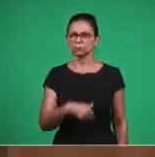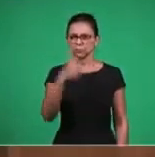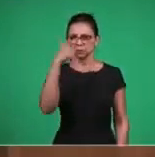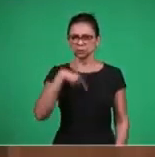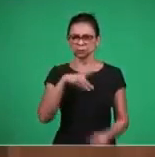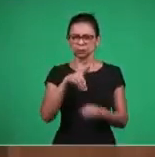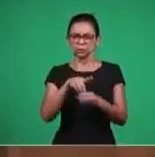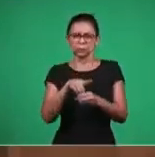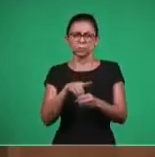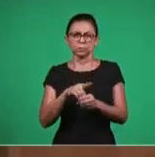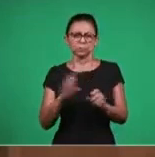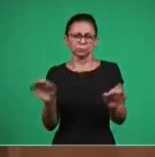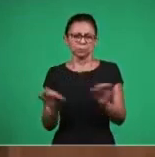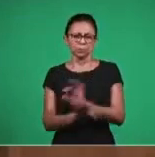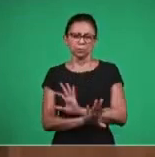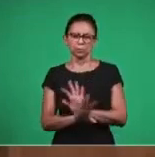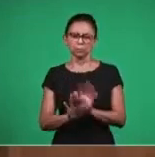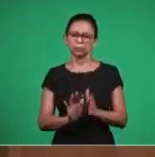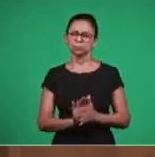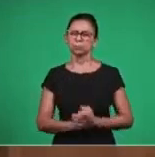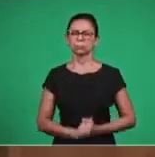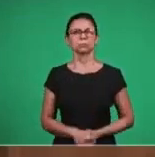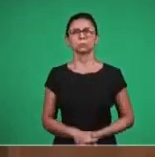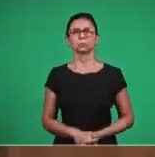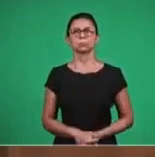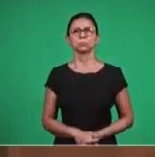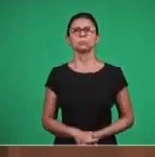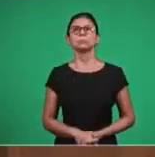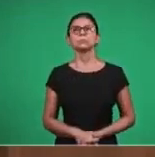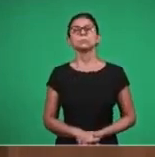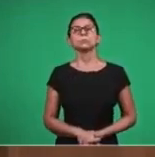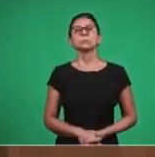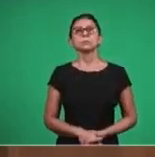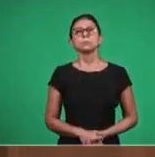money, it doesn't work.